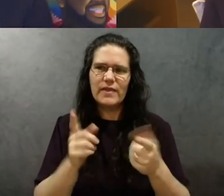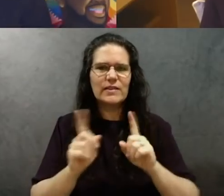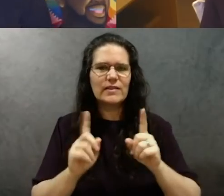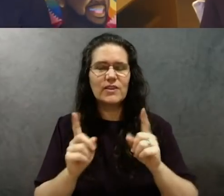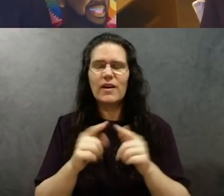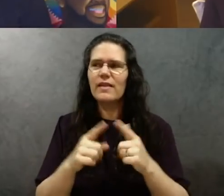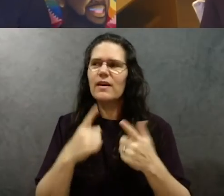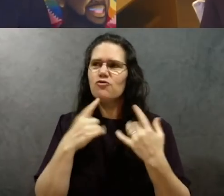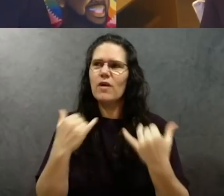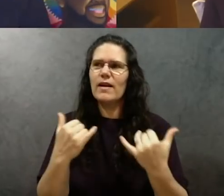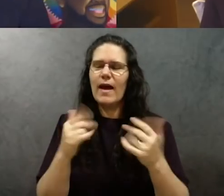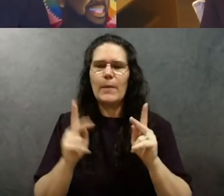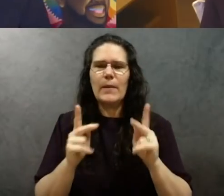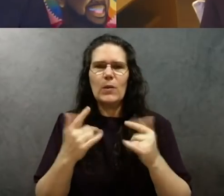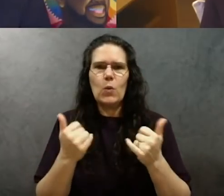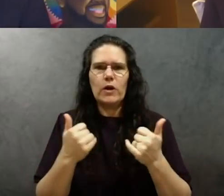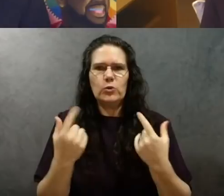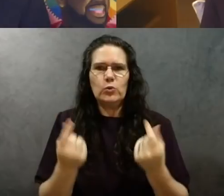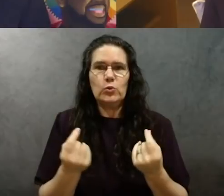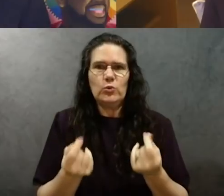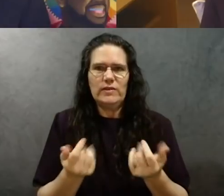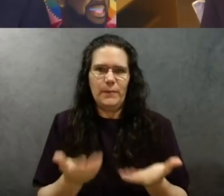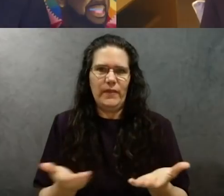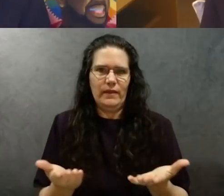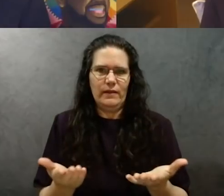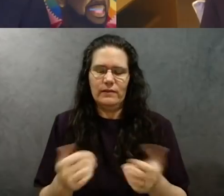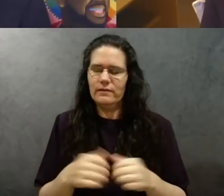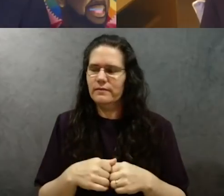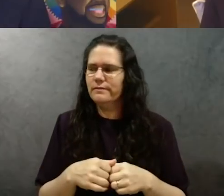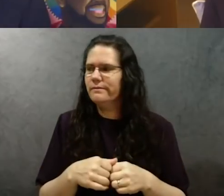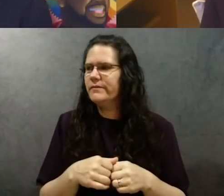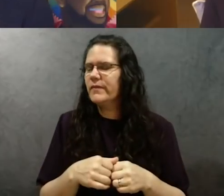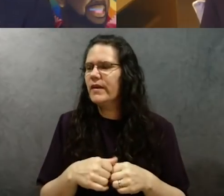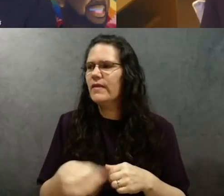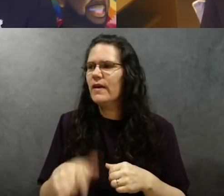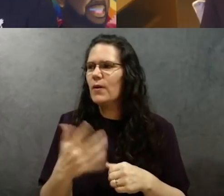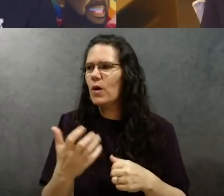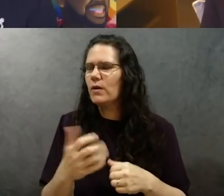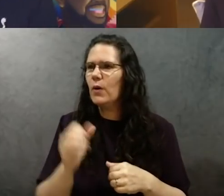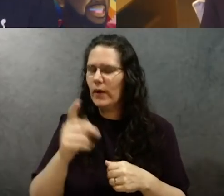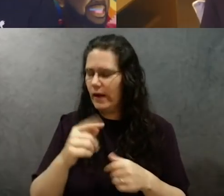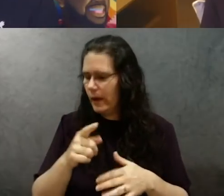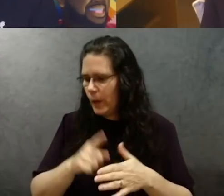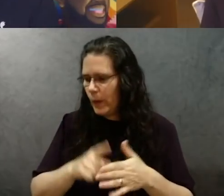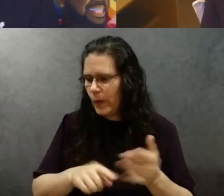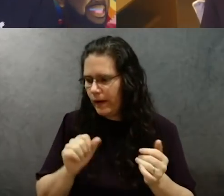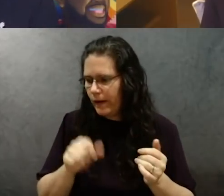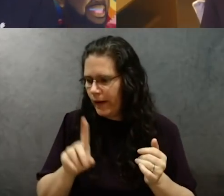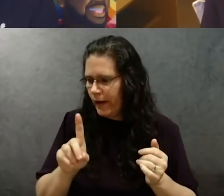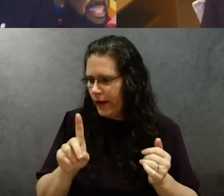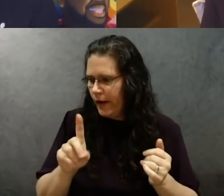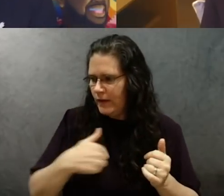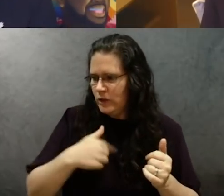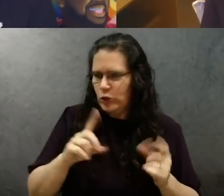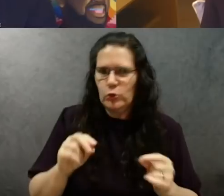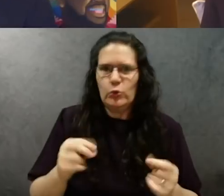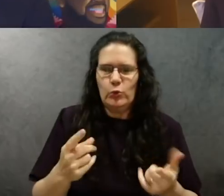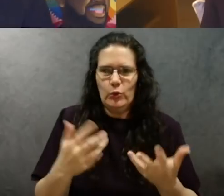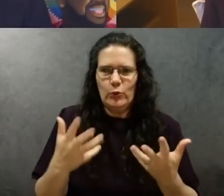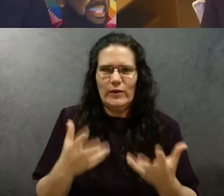now people want to do something. You know, people want, okay, what can I do? You